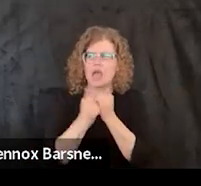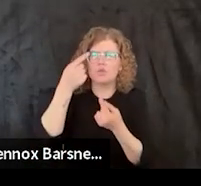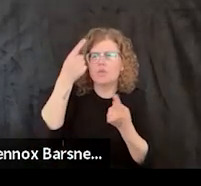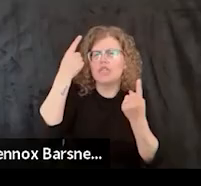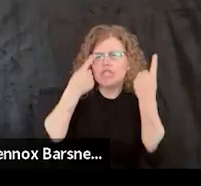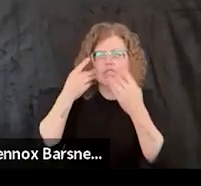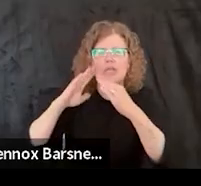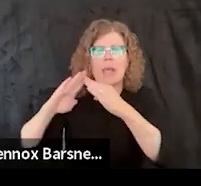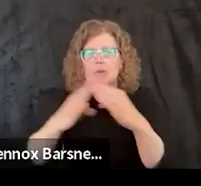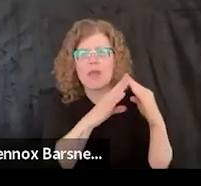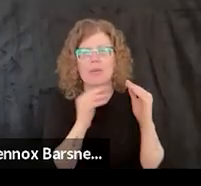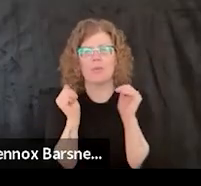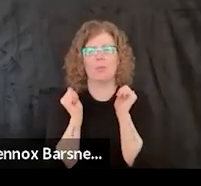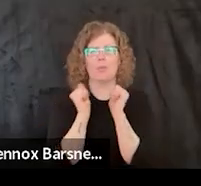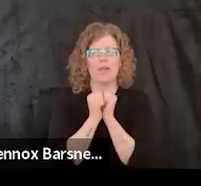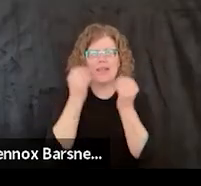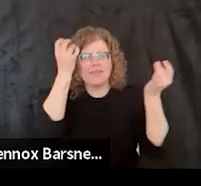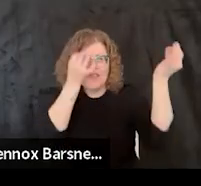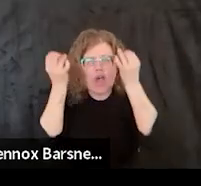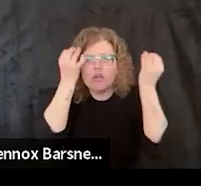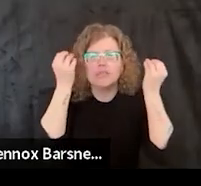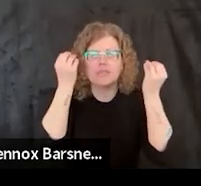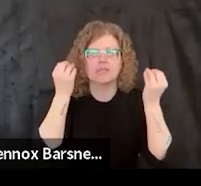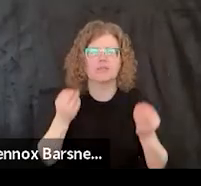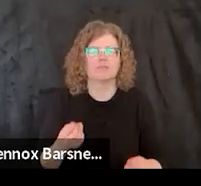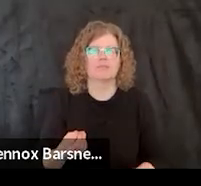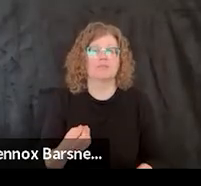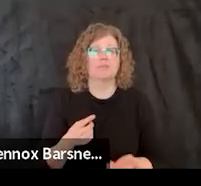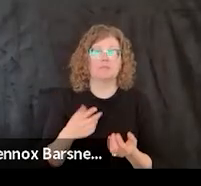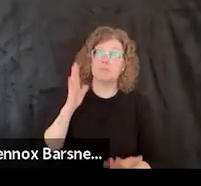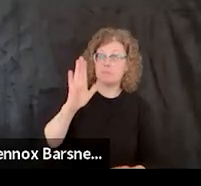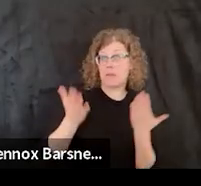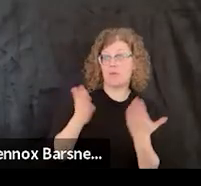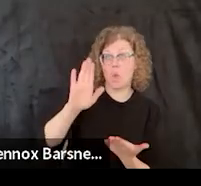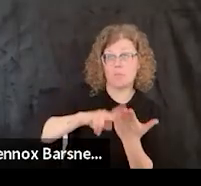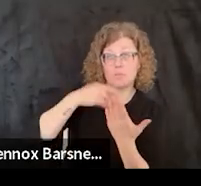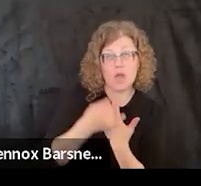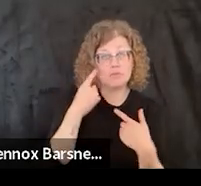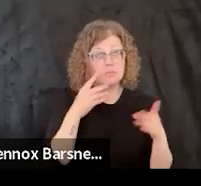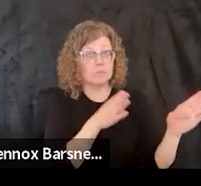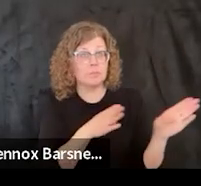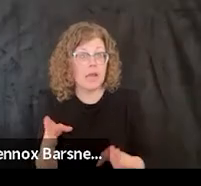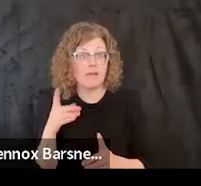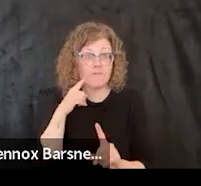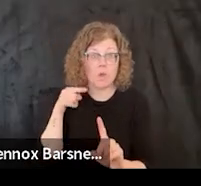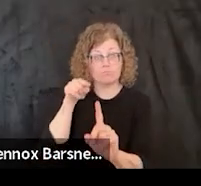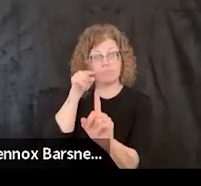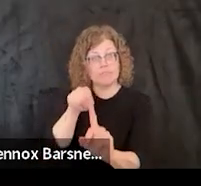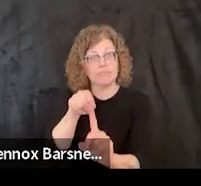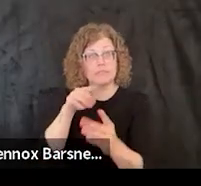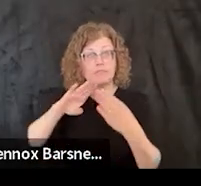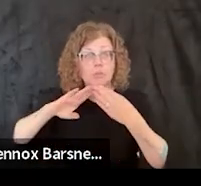A reminder here that if your proposed project intends to make work about or for a specific community, it will be essential to